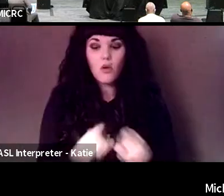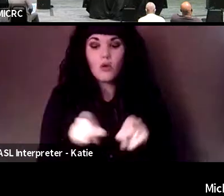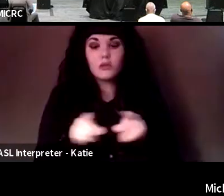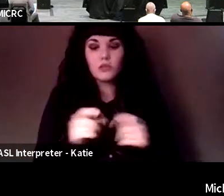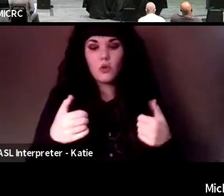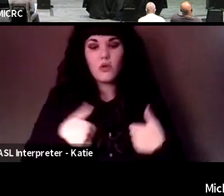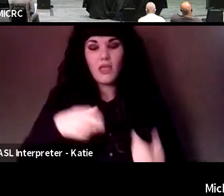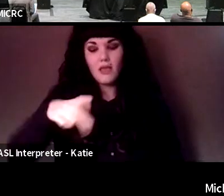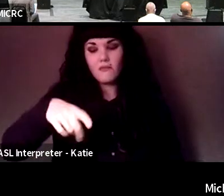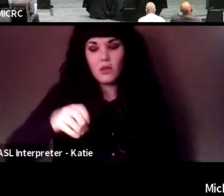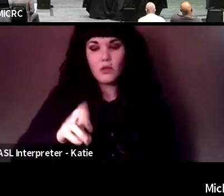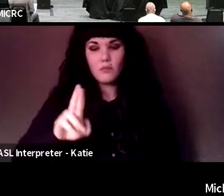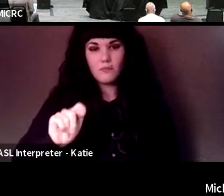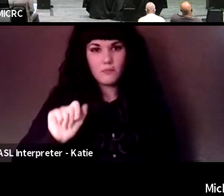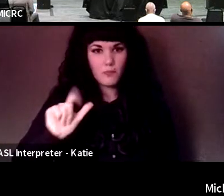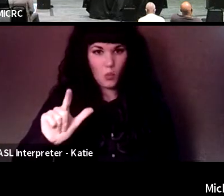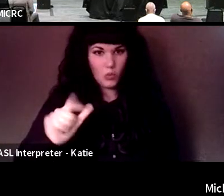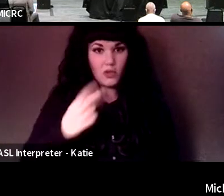visiting